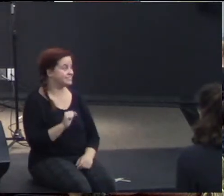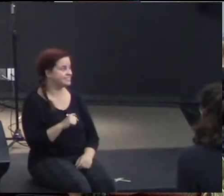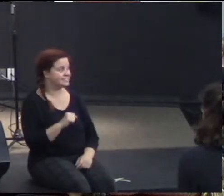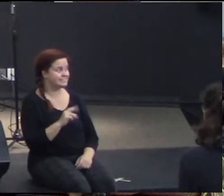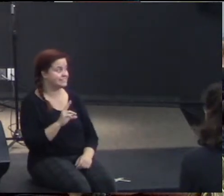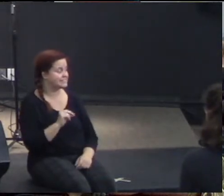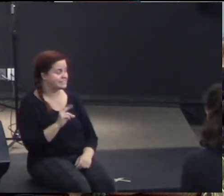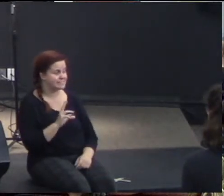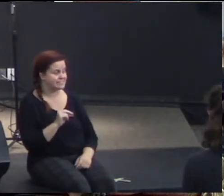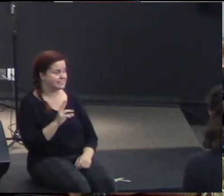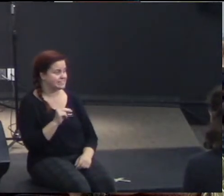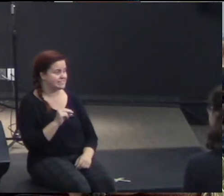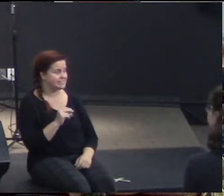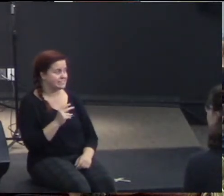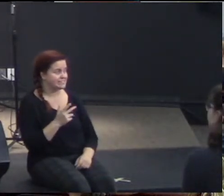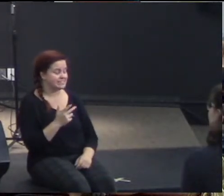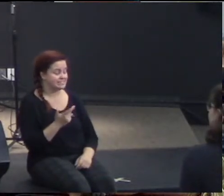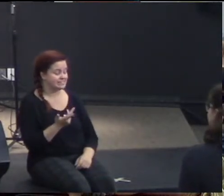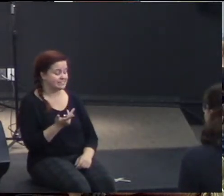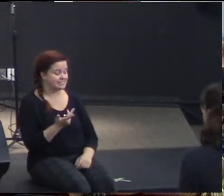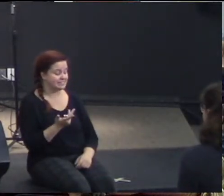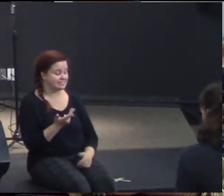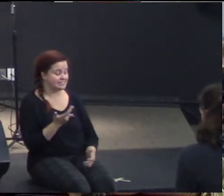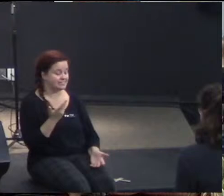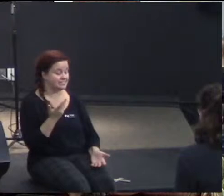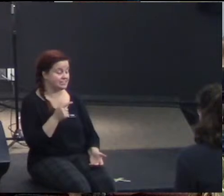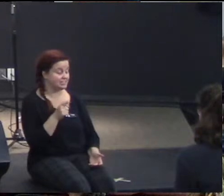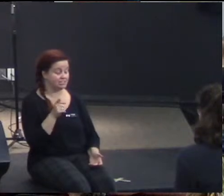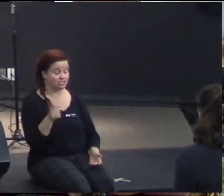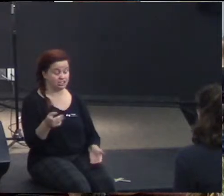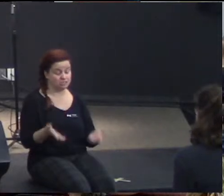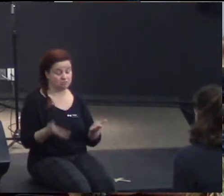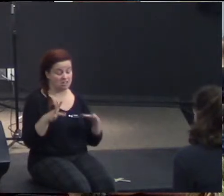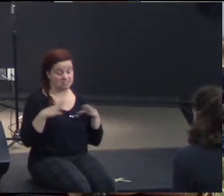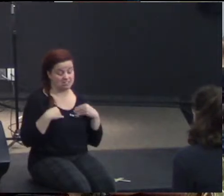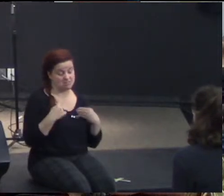You get away with that maybe 1, 2, 3 times at the most.